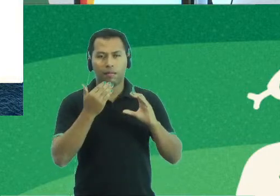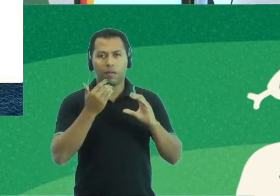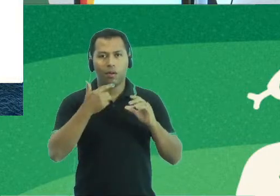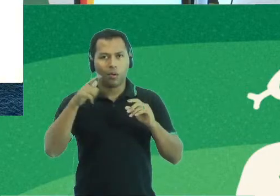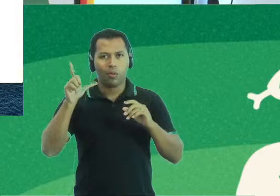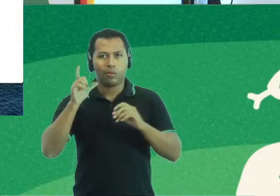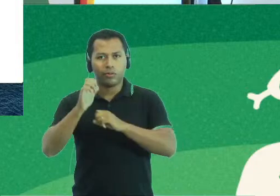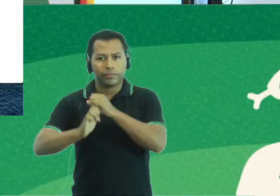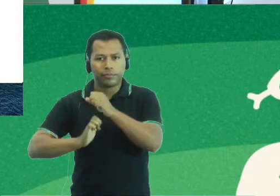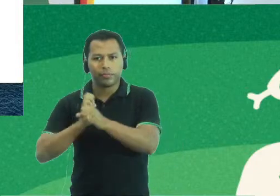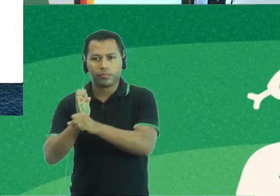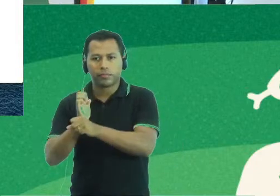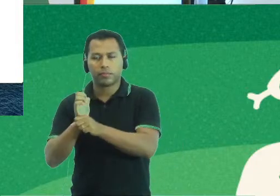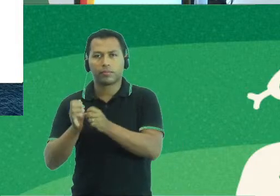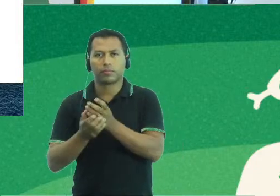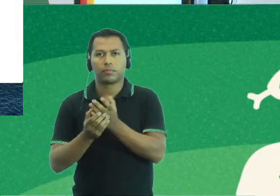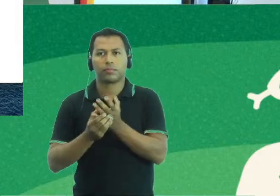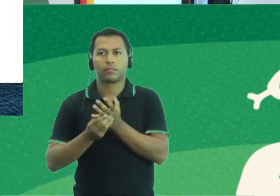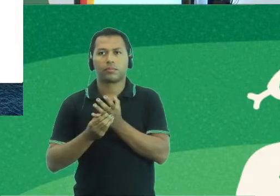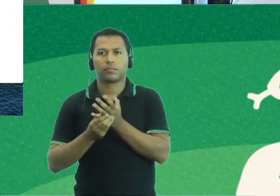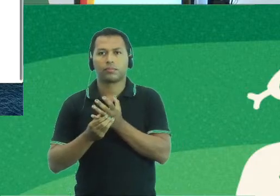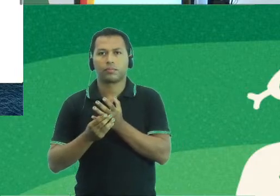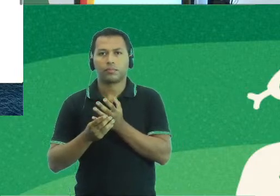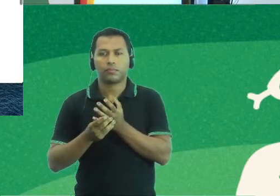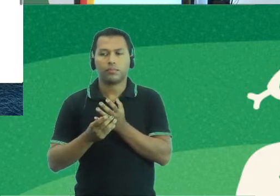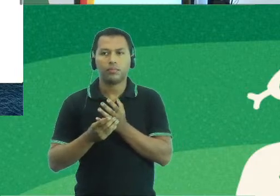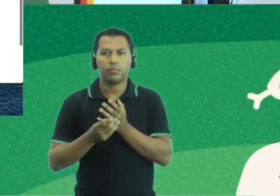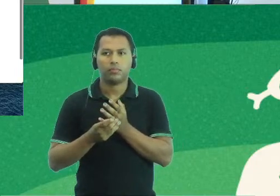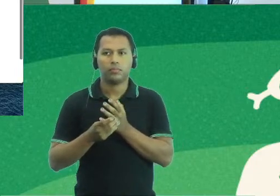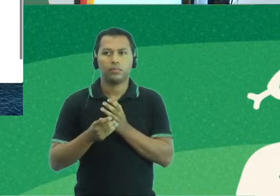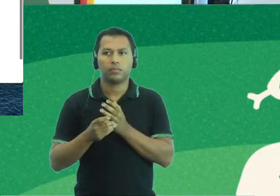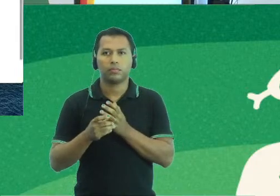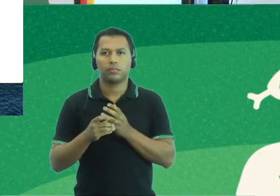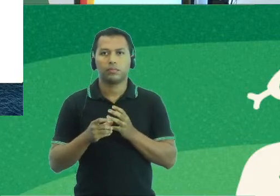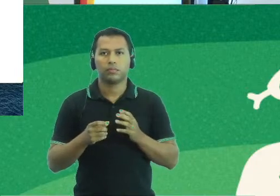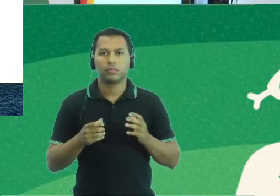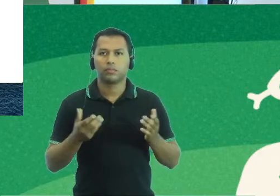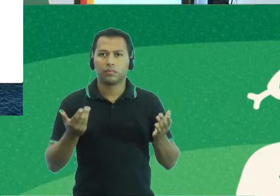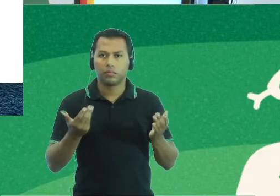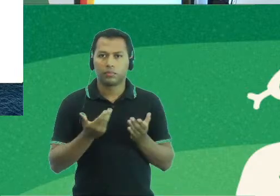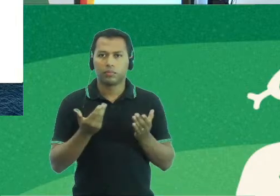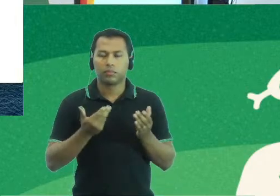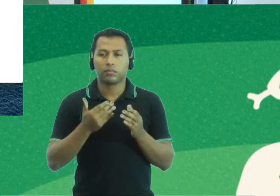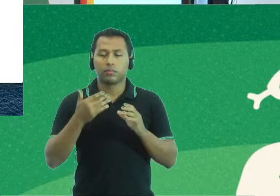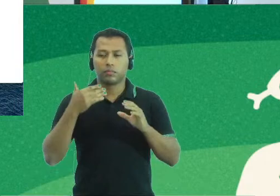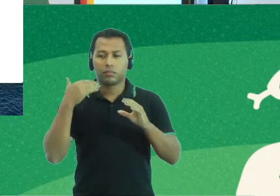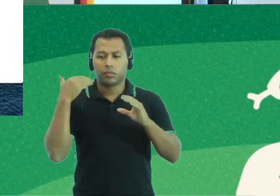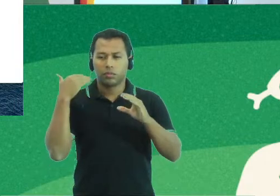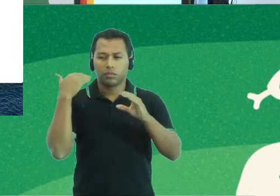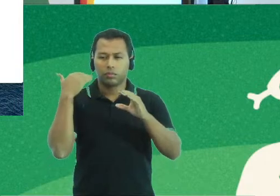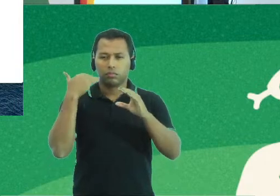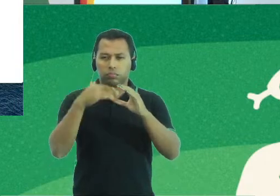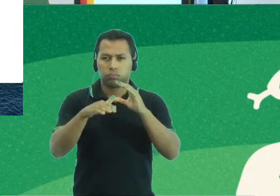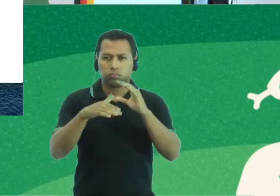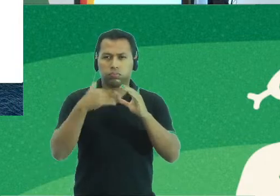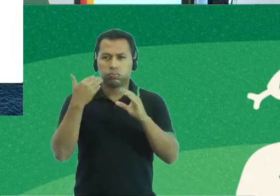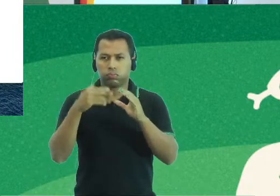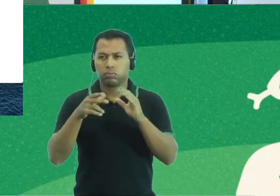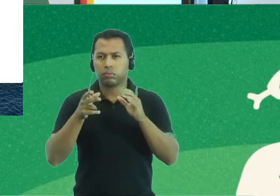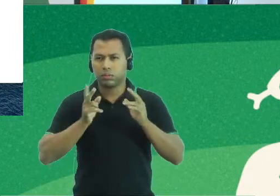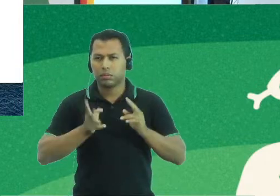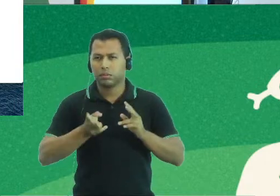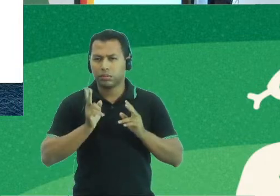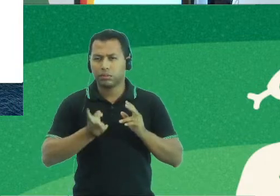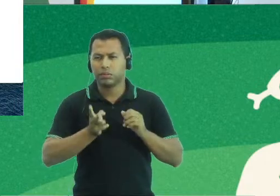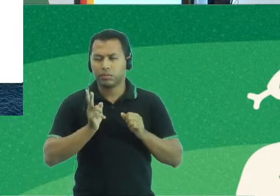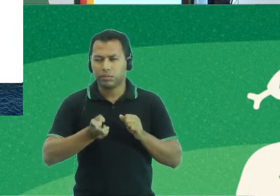this leads me to another thing is when you're sending emails, often you can get stuff stuck in people's